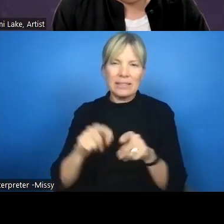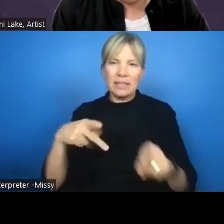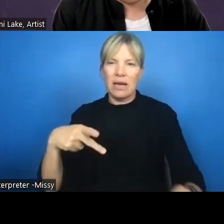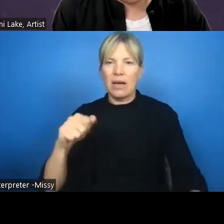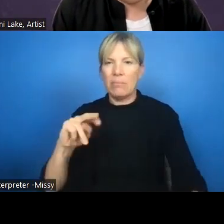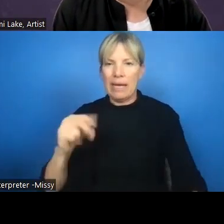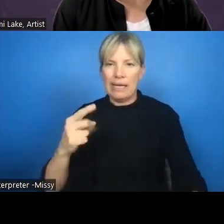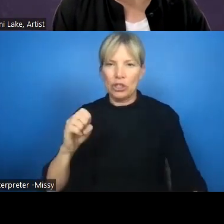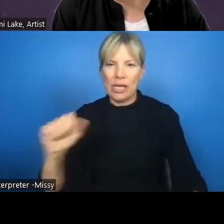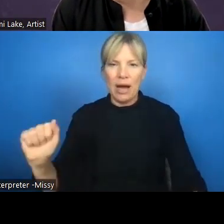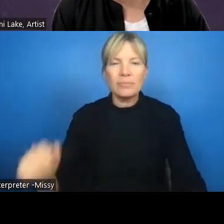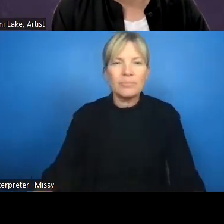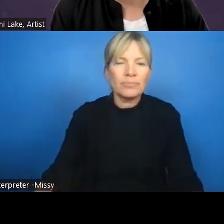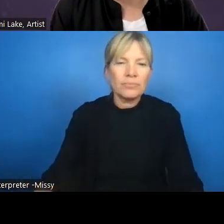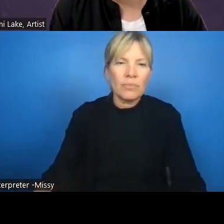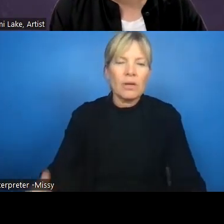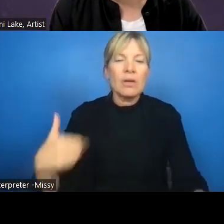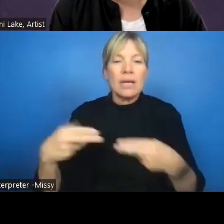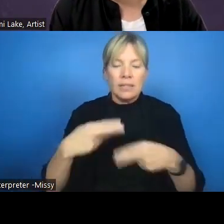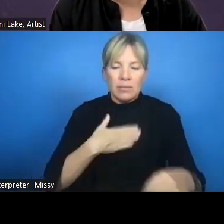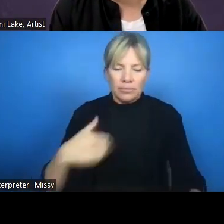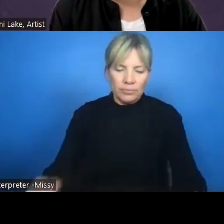So the next slide, please.